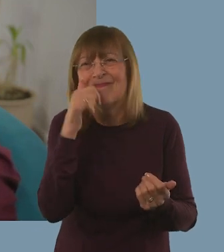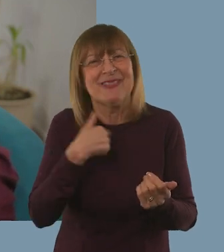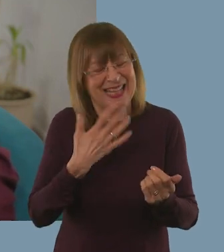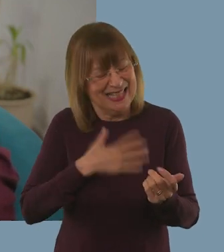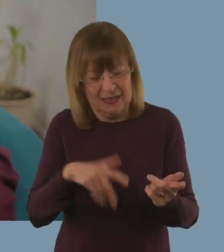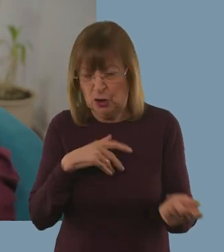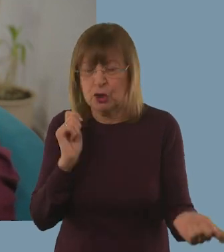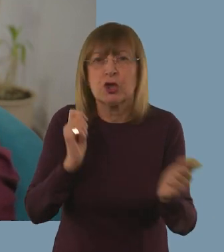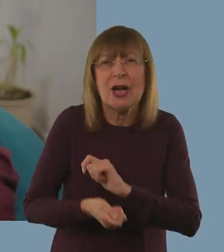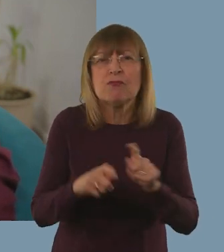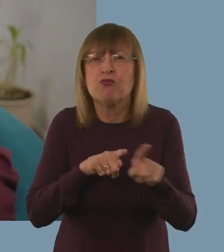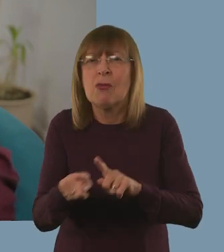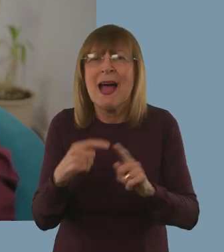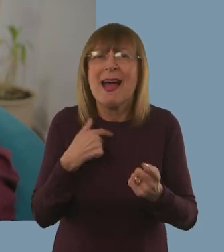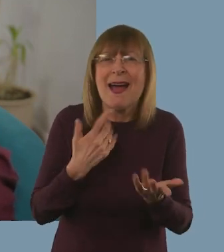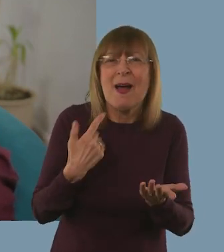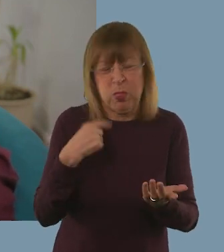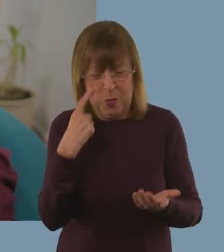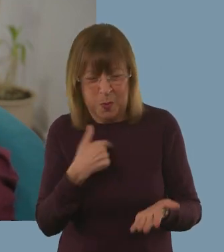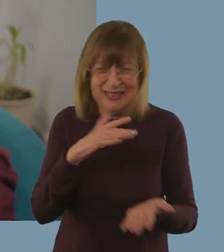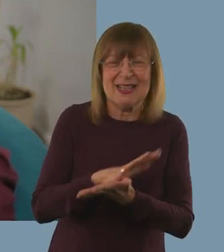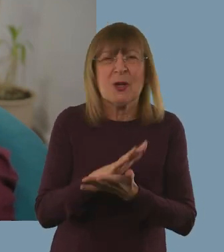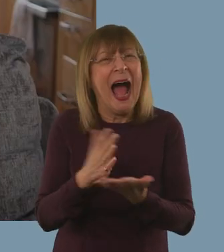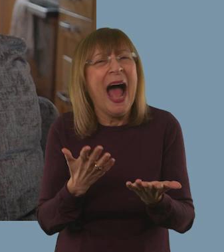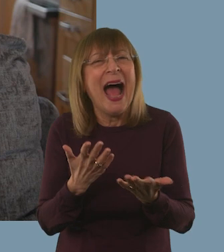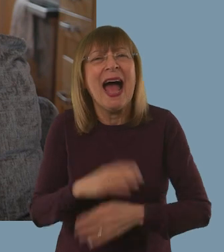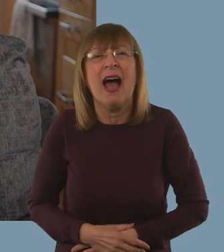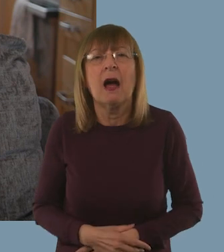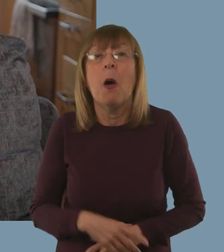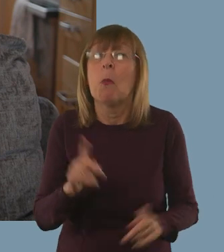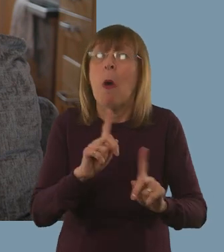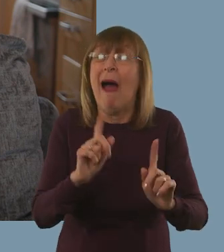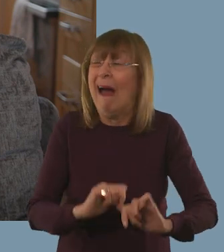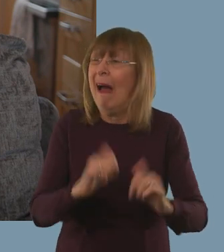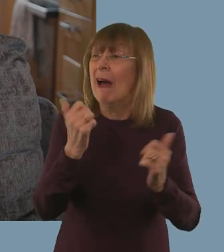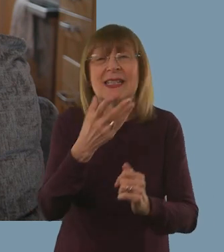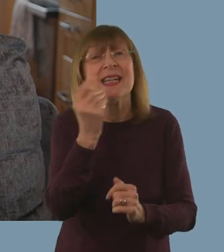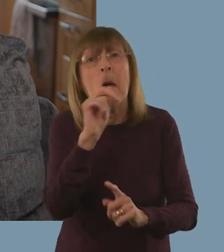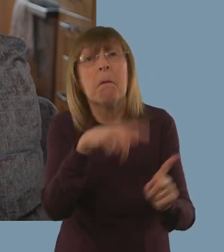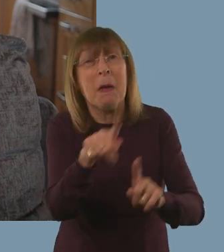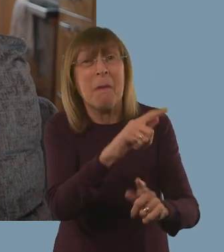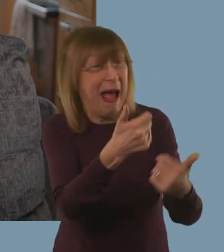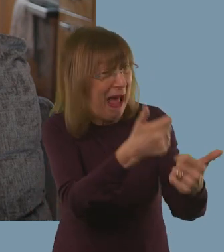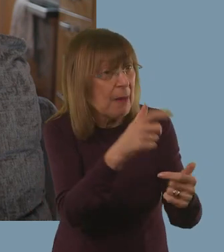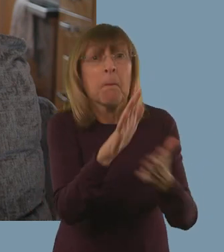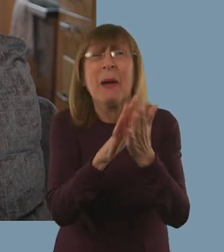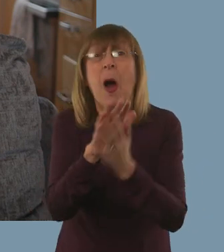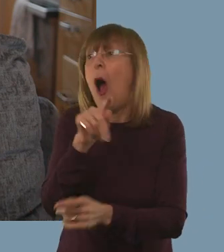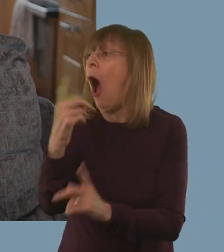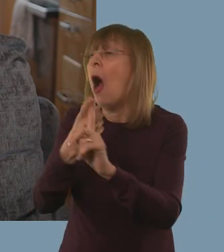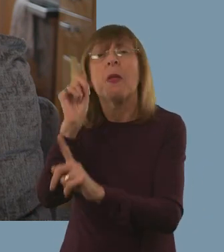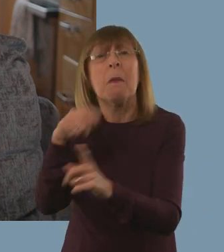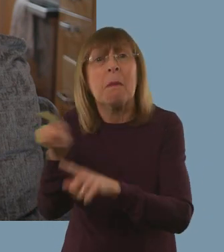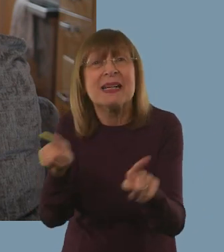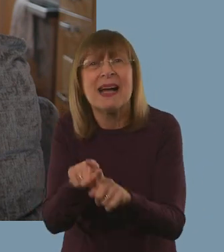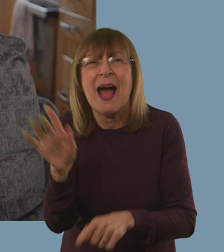myself and tried to do things that I thought I enjoyed in life. I know that what works for some people doesn't work for other people, and you have to